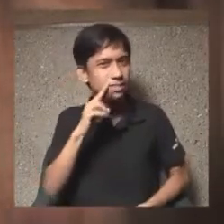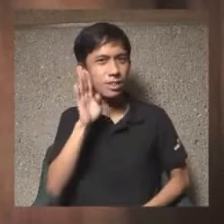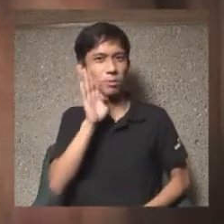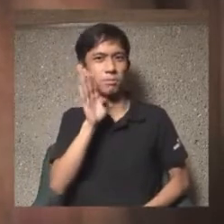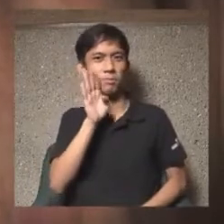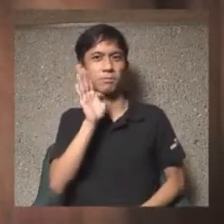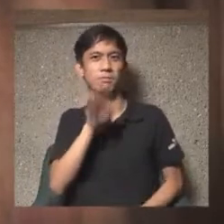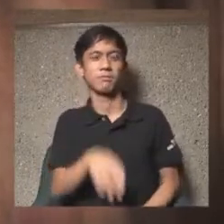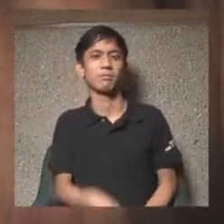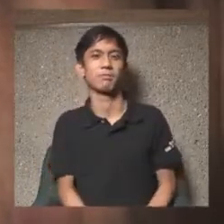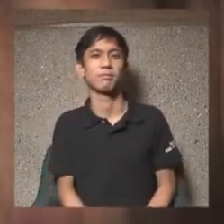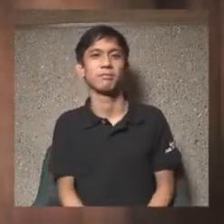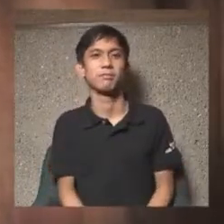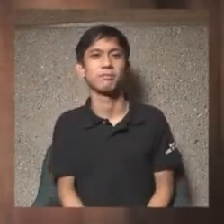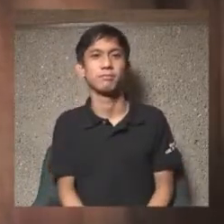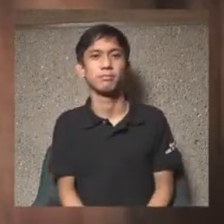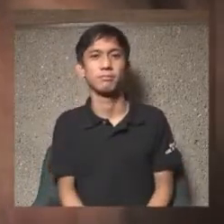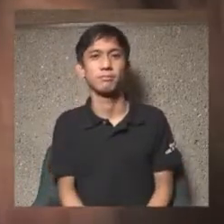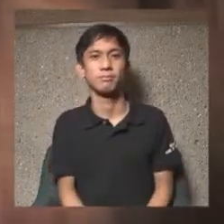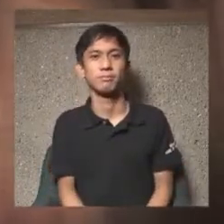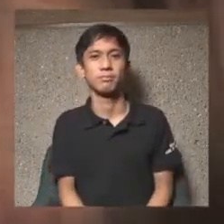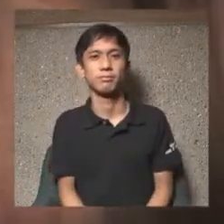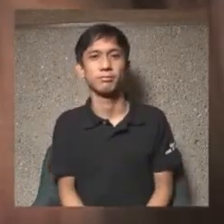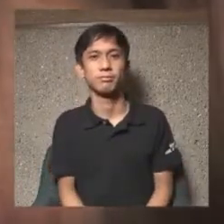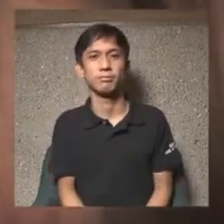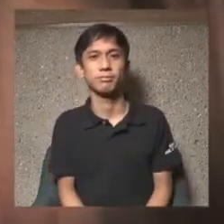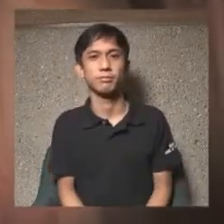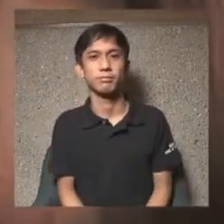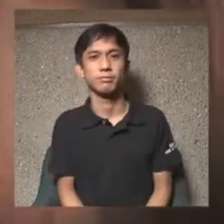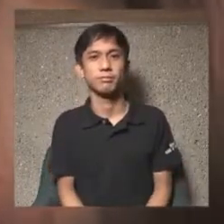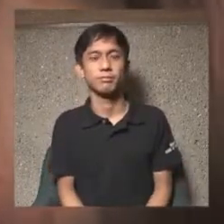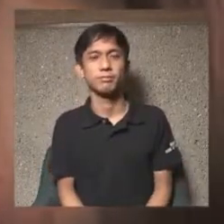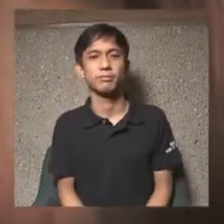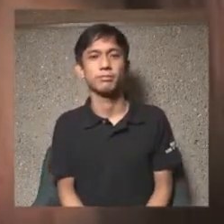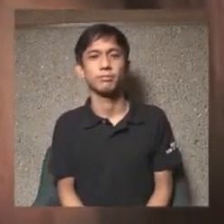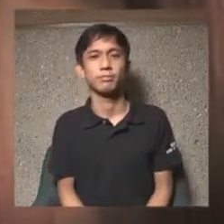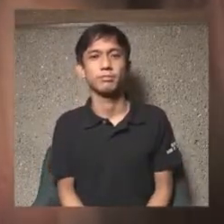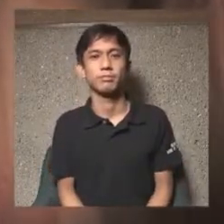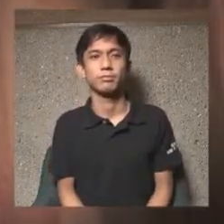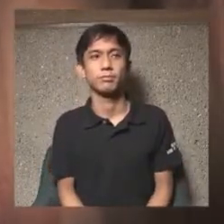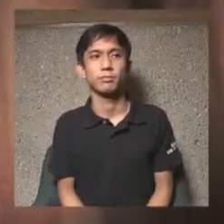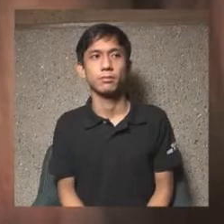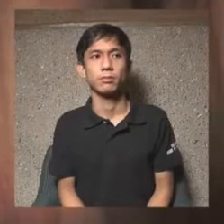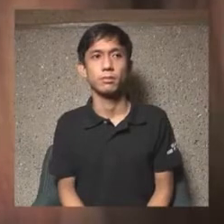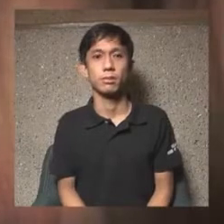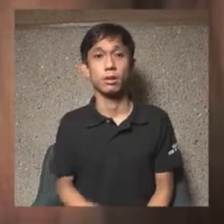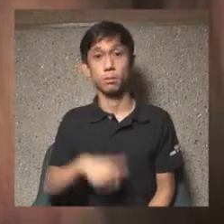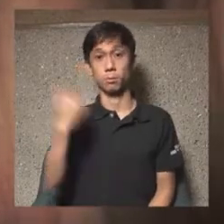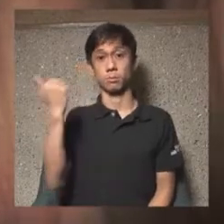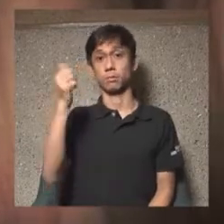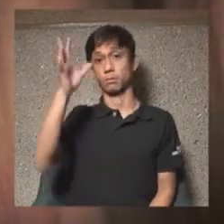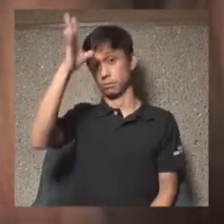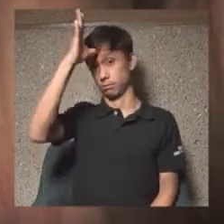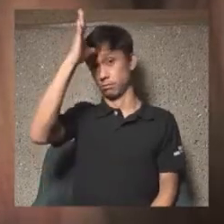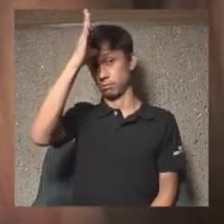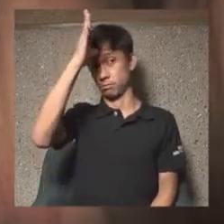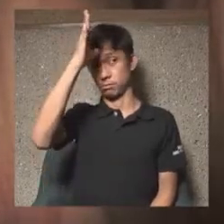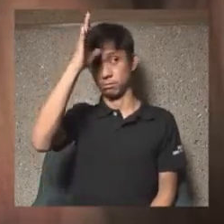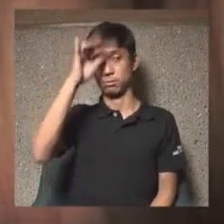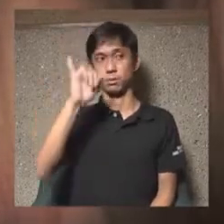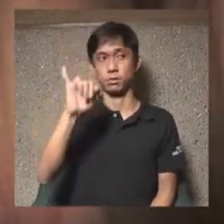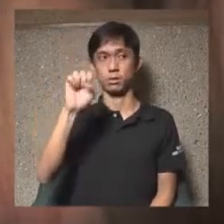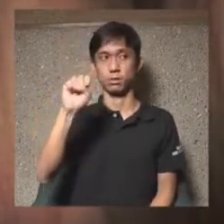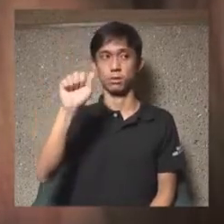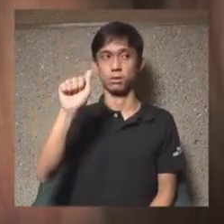father, who was going to bestow the blessing on Esau, but he got it anyway. But it could have been all